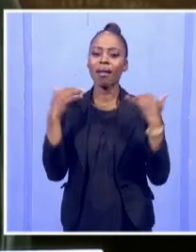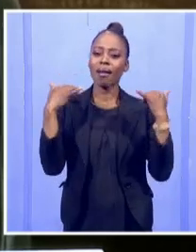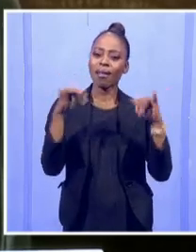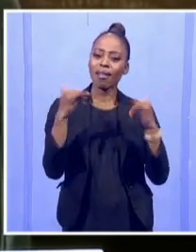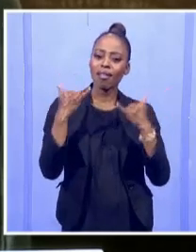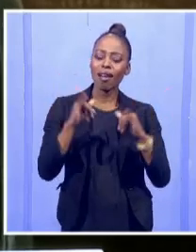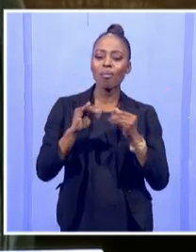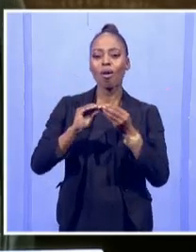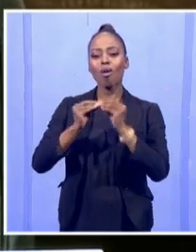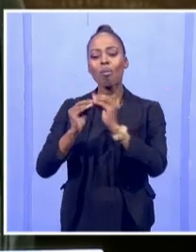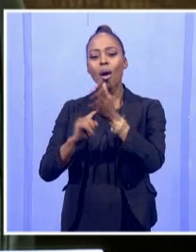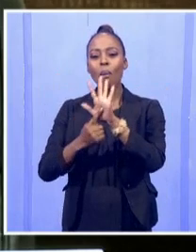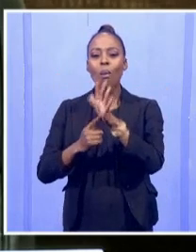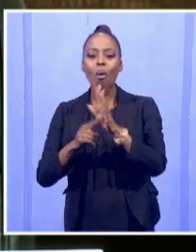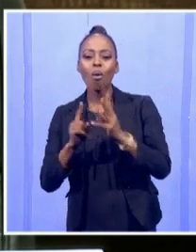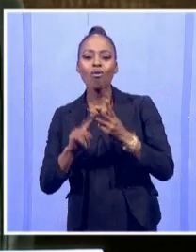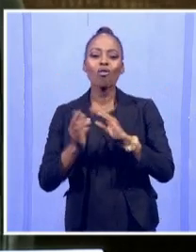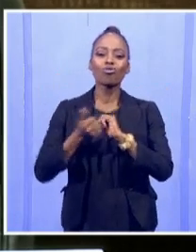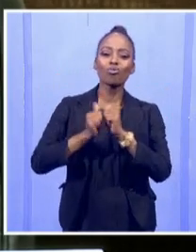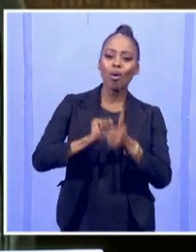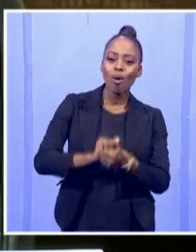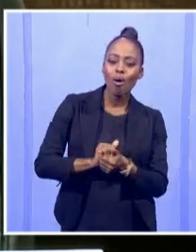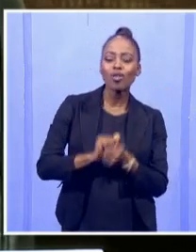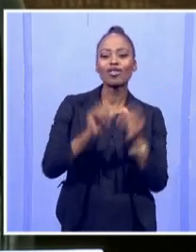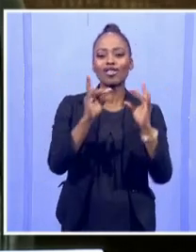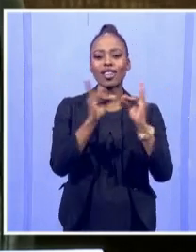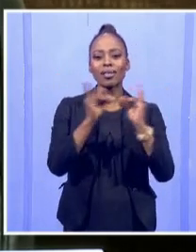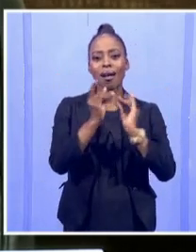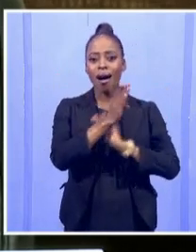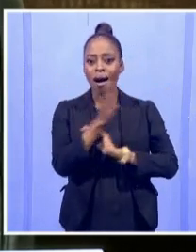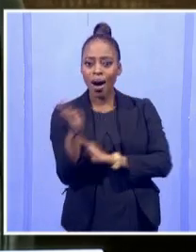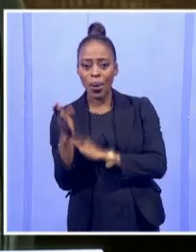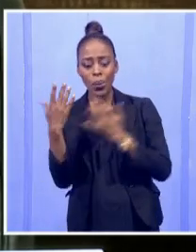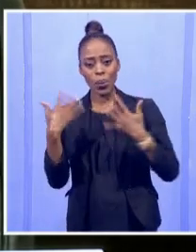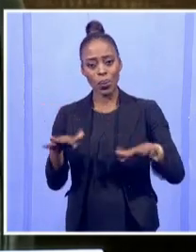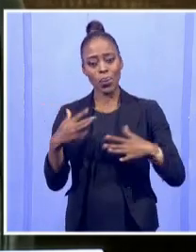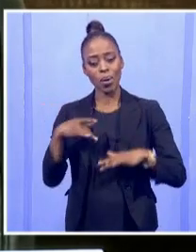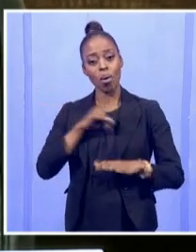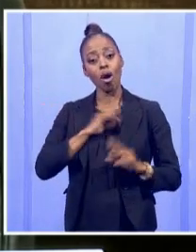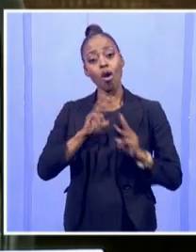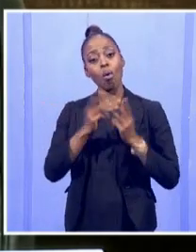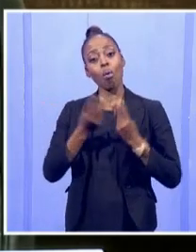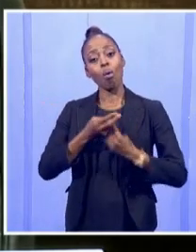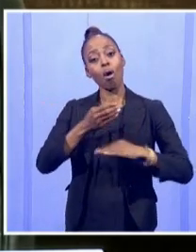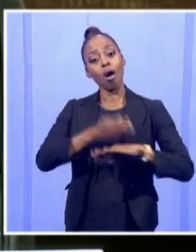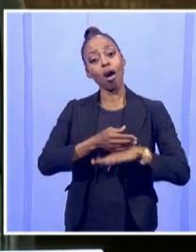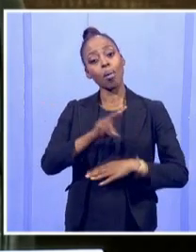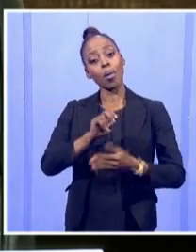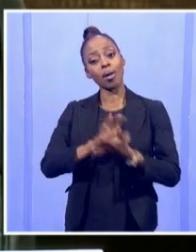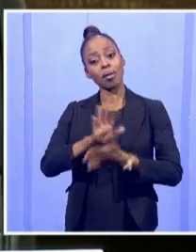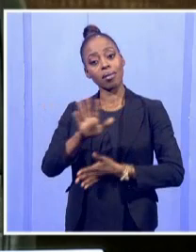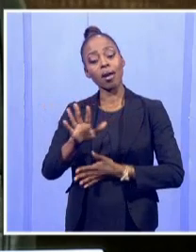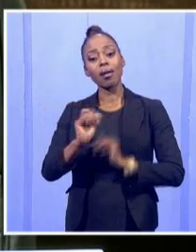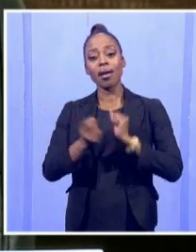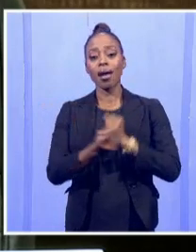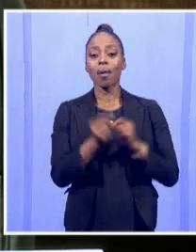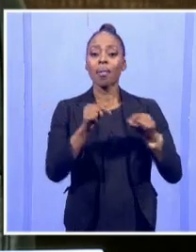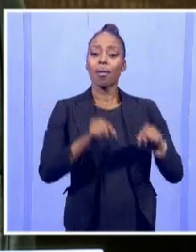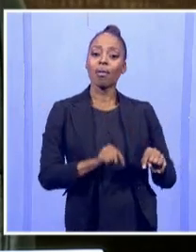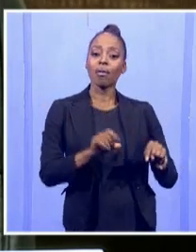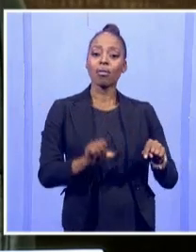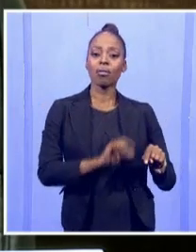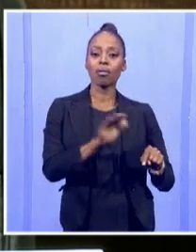filmmaking, and in sports hosting. We hosted the World Cup in 2010. As the delegation